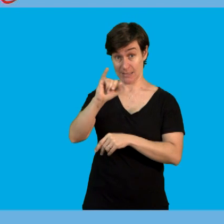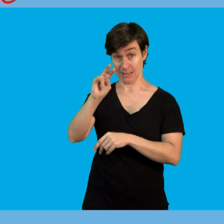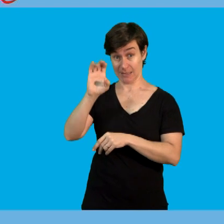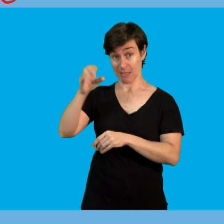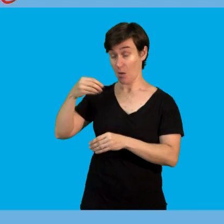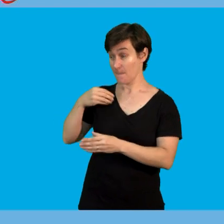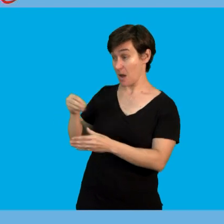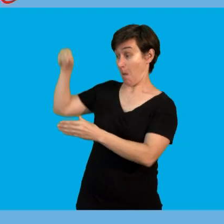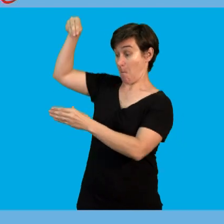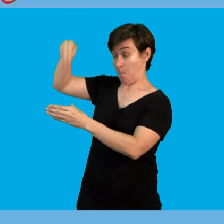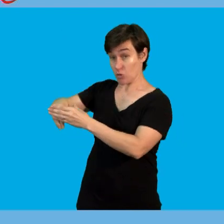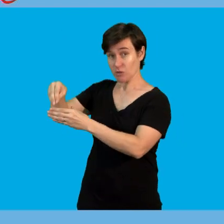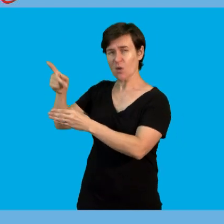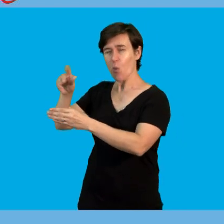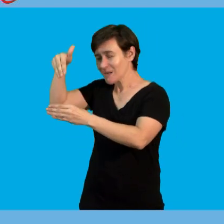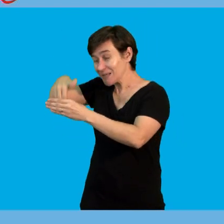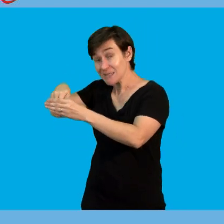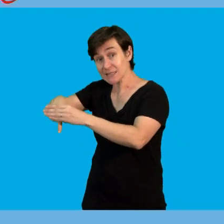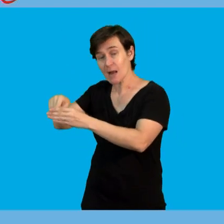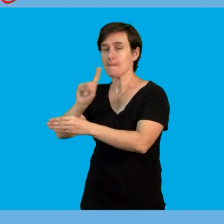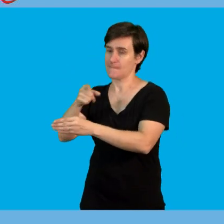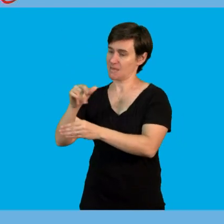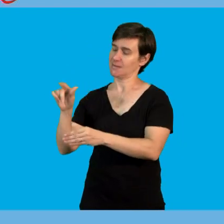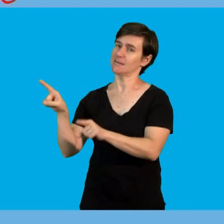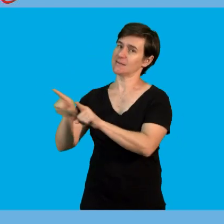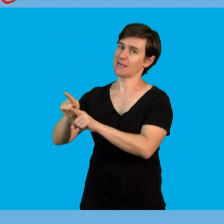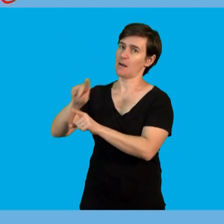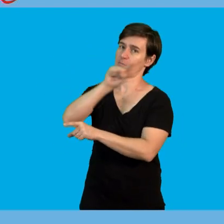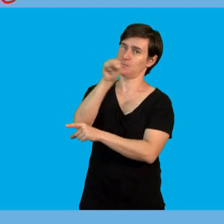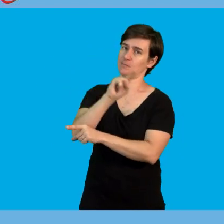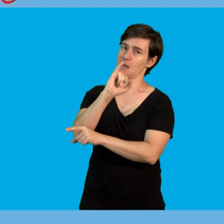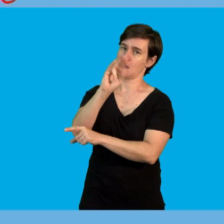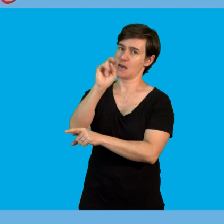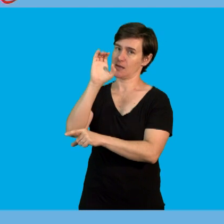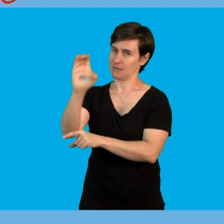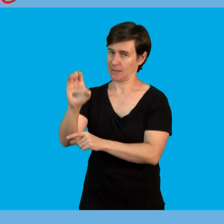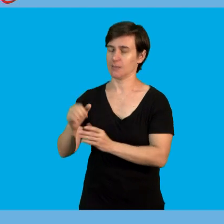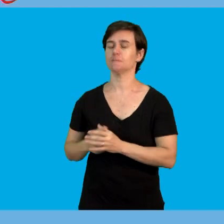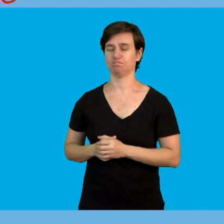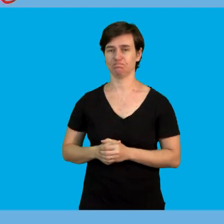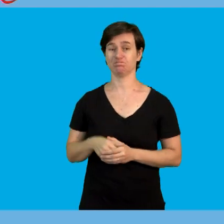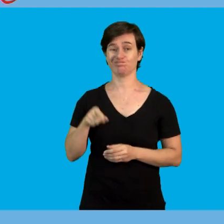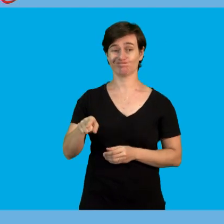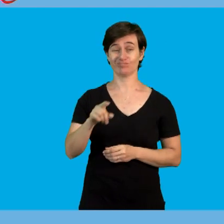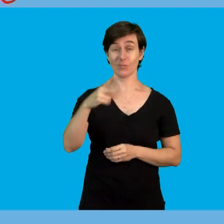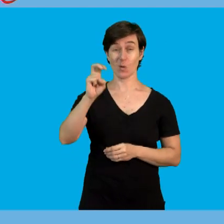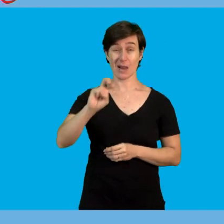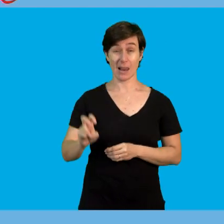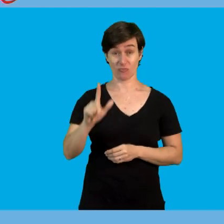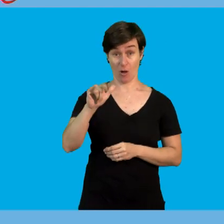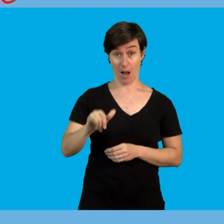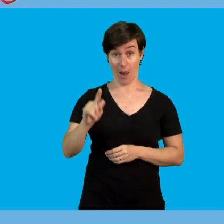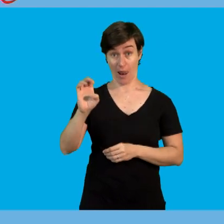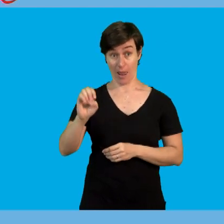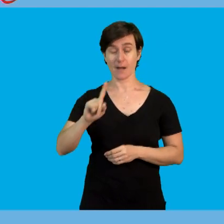onto this solution, then our solution must be a zinc sulfate solution. So the electrolyte must always